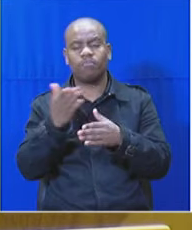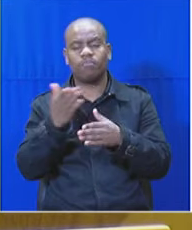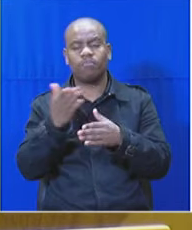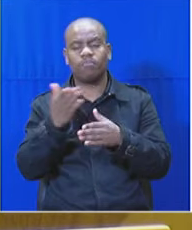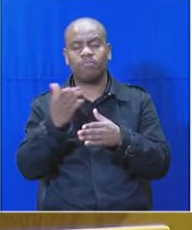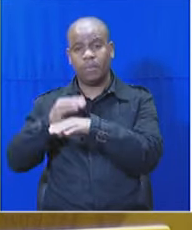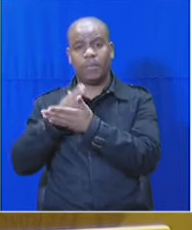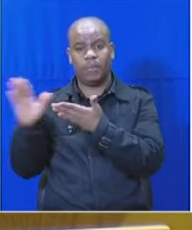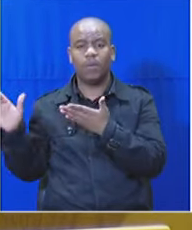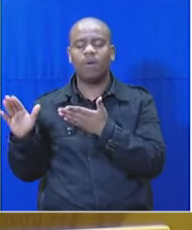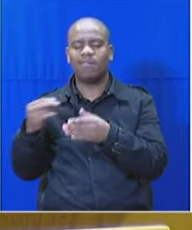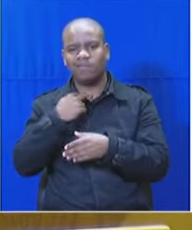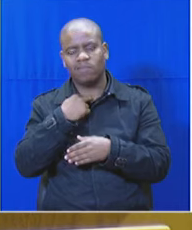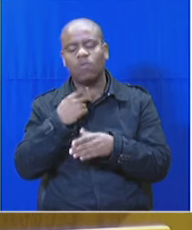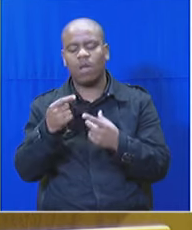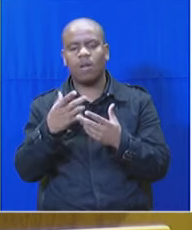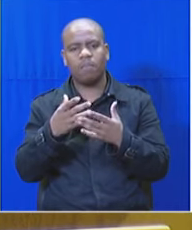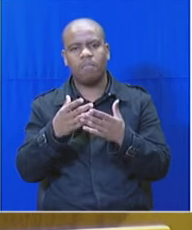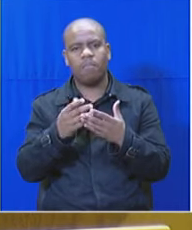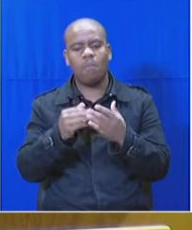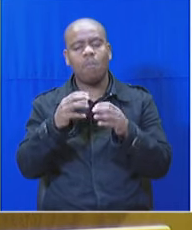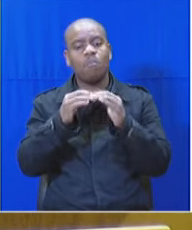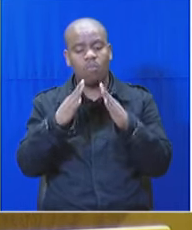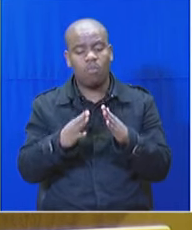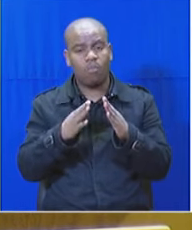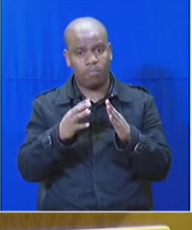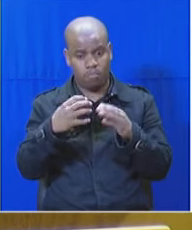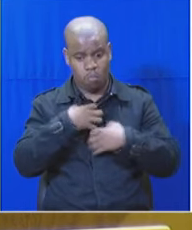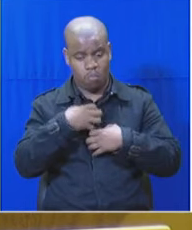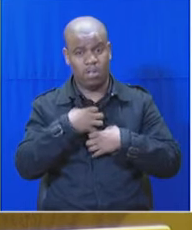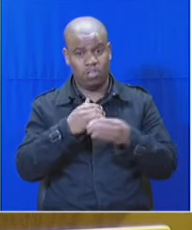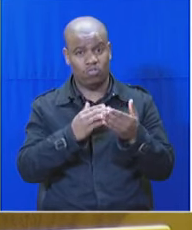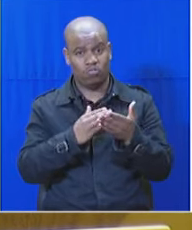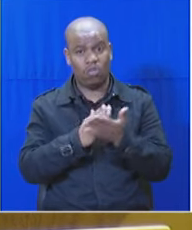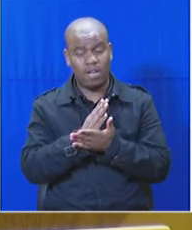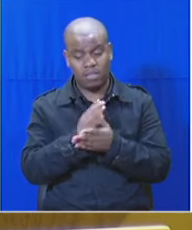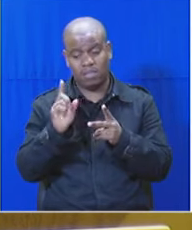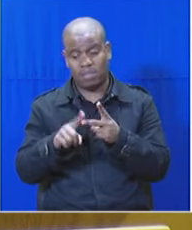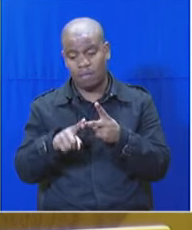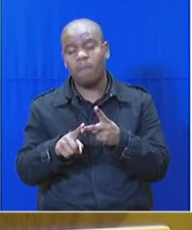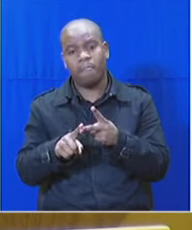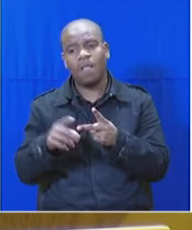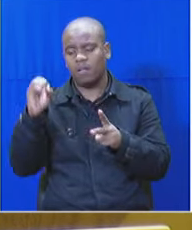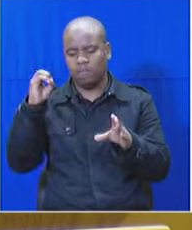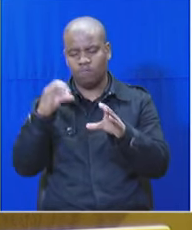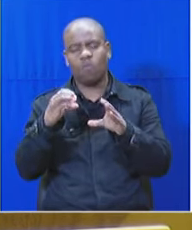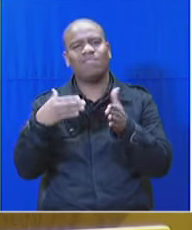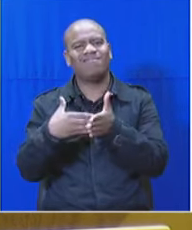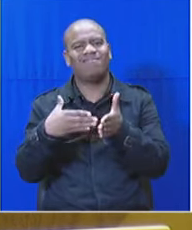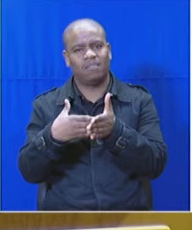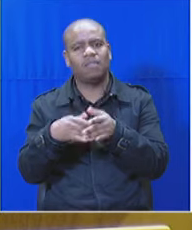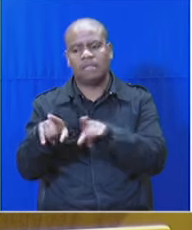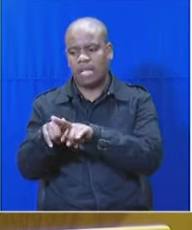disadvantage by undermining property rights, deterring investment, and choking off growth and jobs. What input has